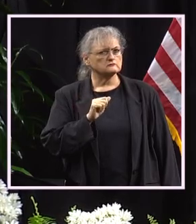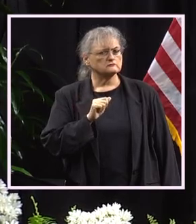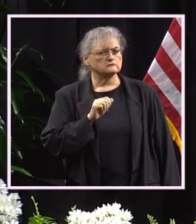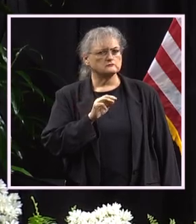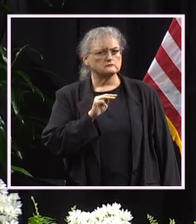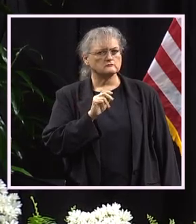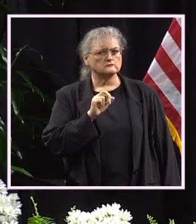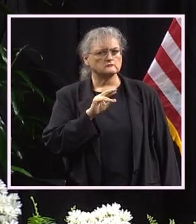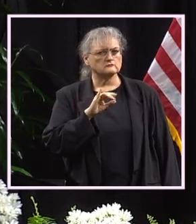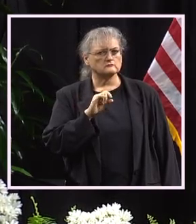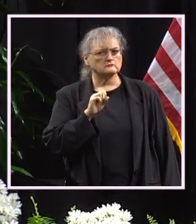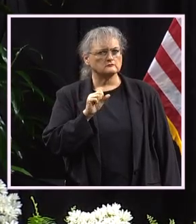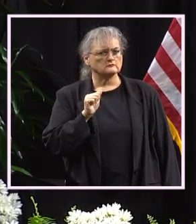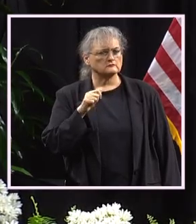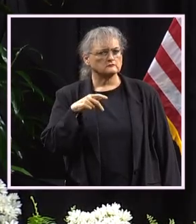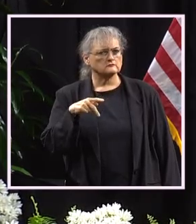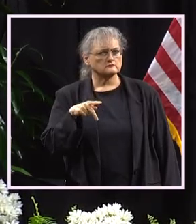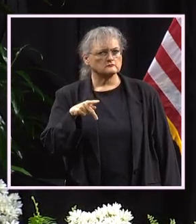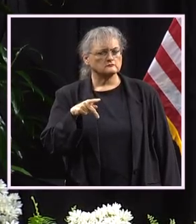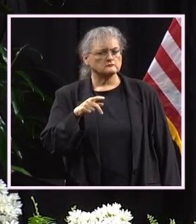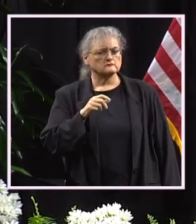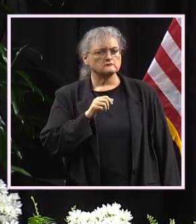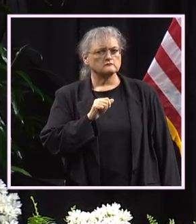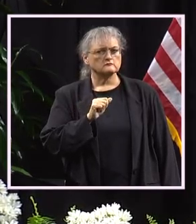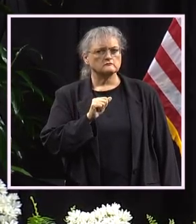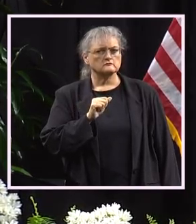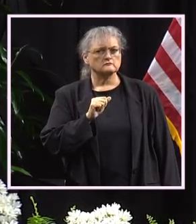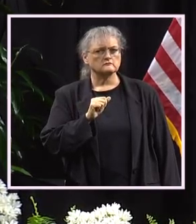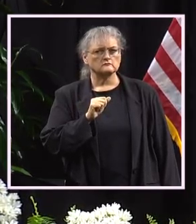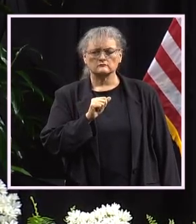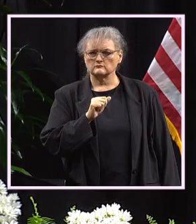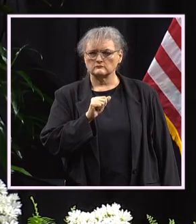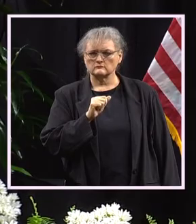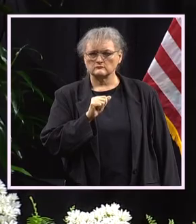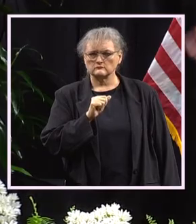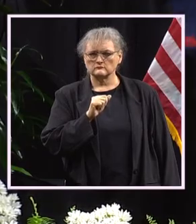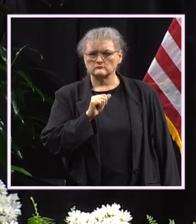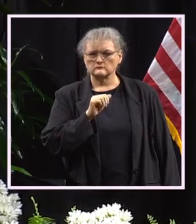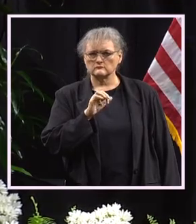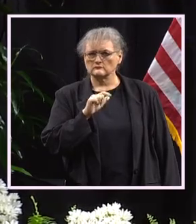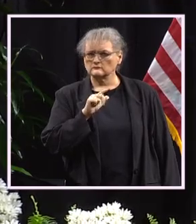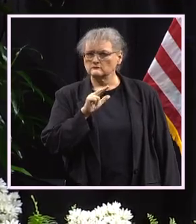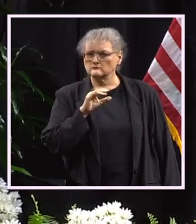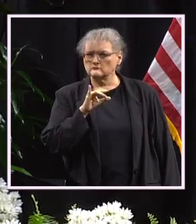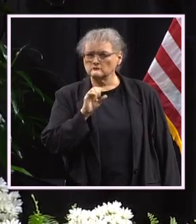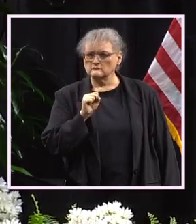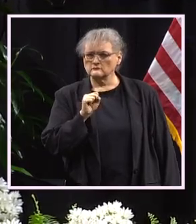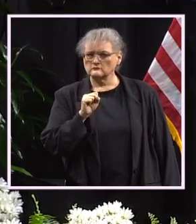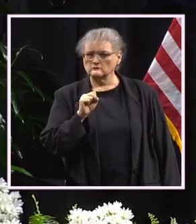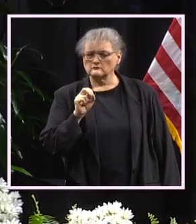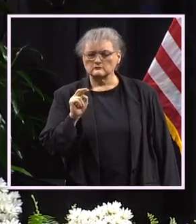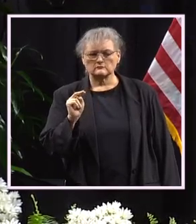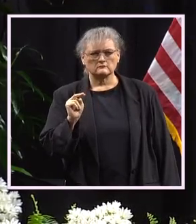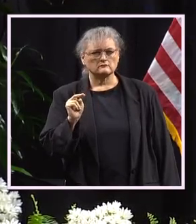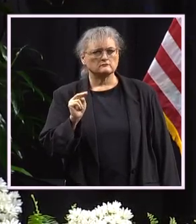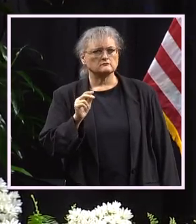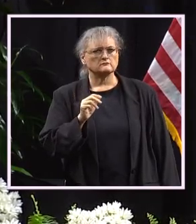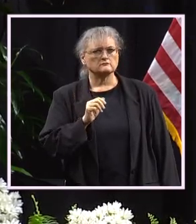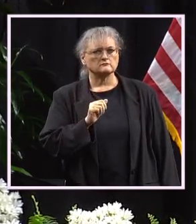Marissa Peña, summa cum laude. Rodolfo Luis Enrique Peñalosa, Master of